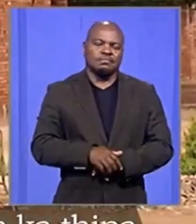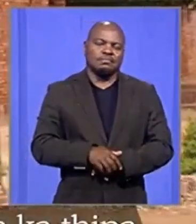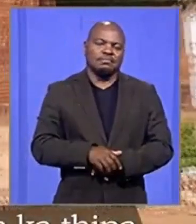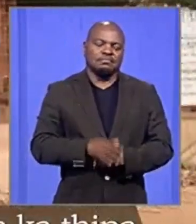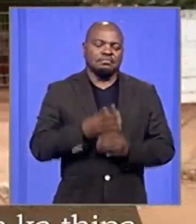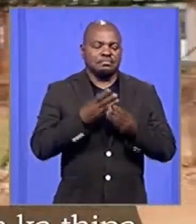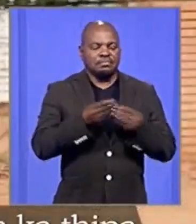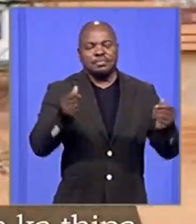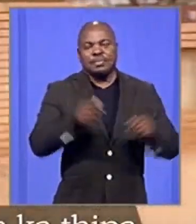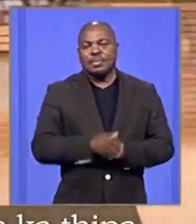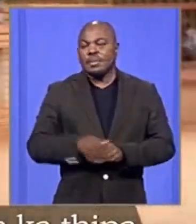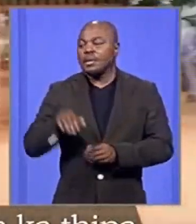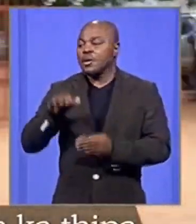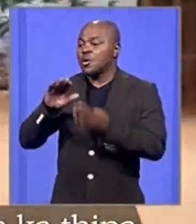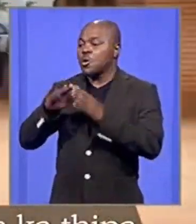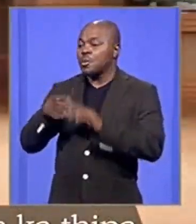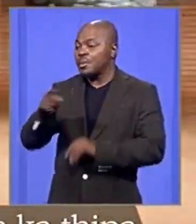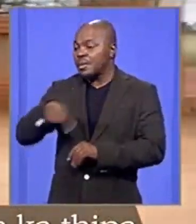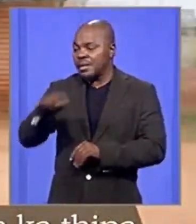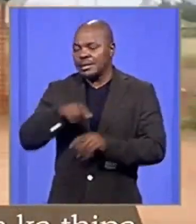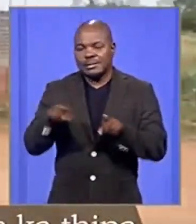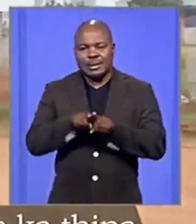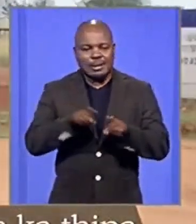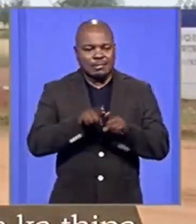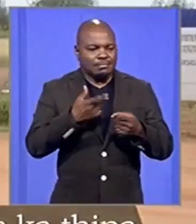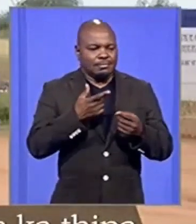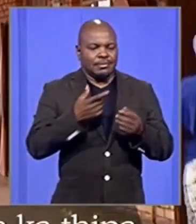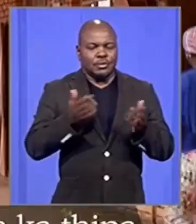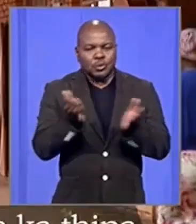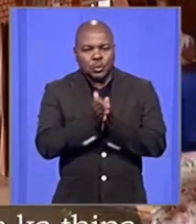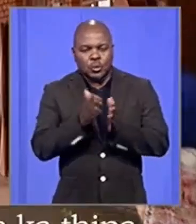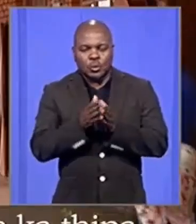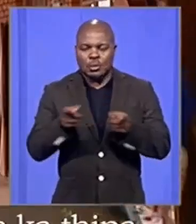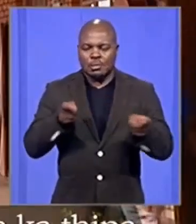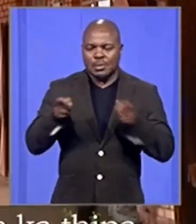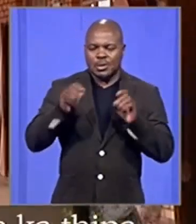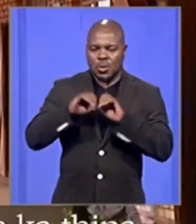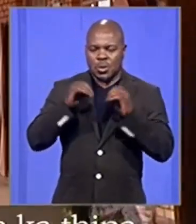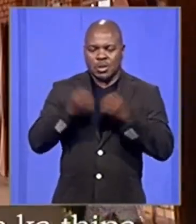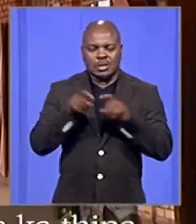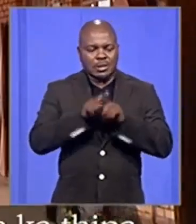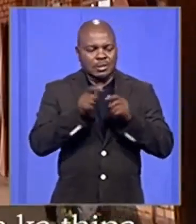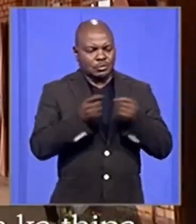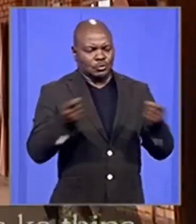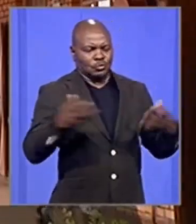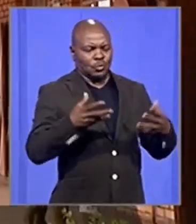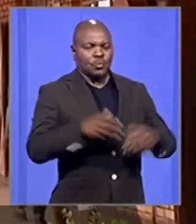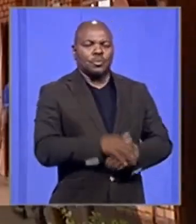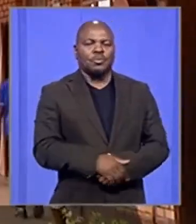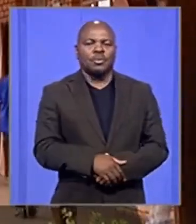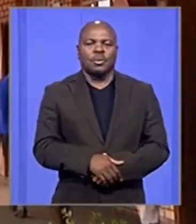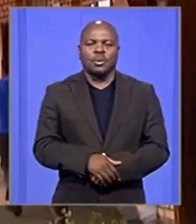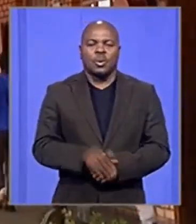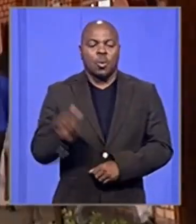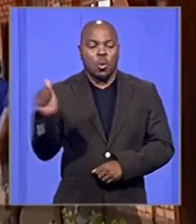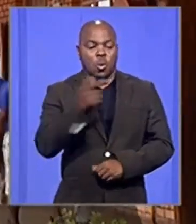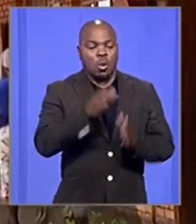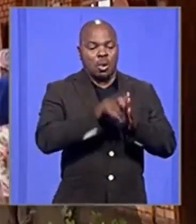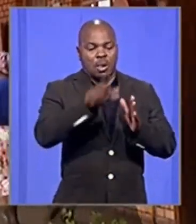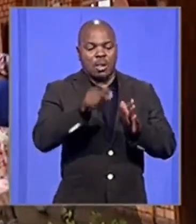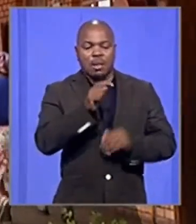Tiragalo ye e tshusitse badudi le lekgotla taolo la sekolo. We managed to call all the learners in the